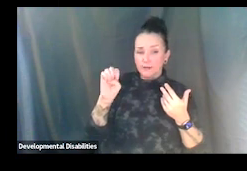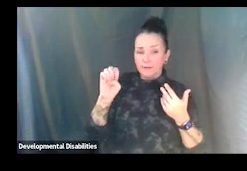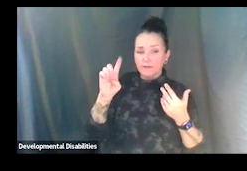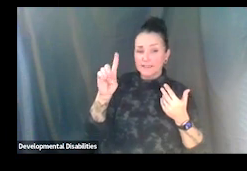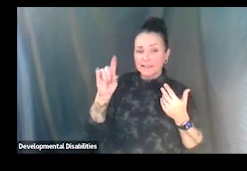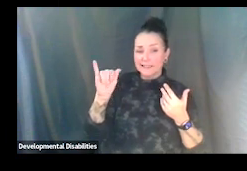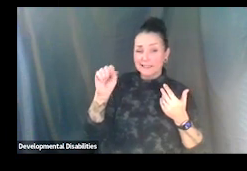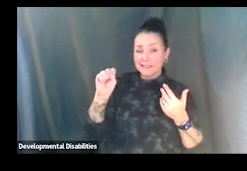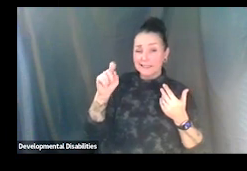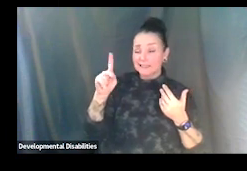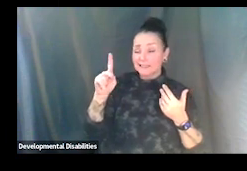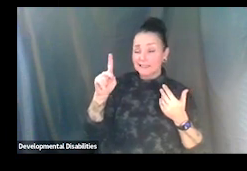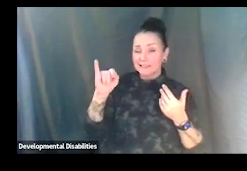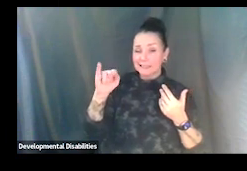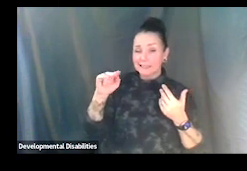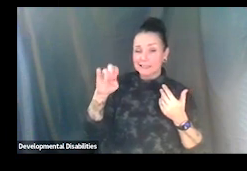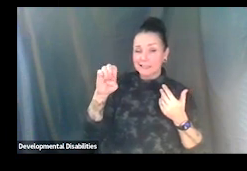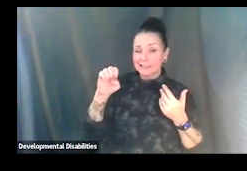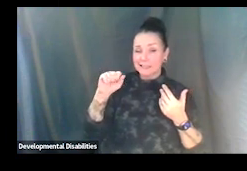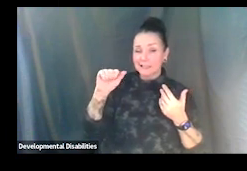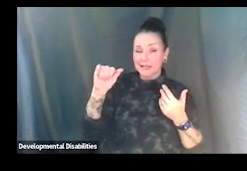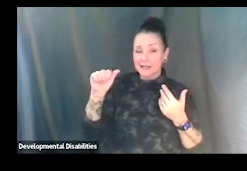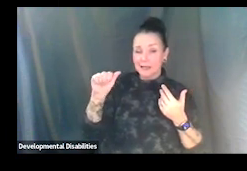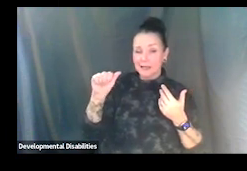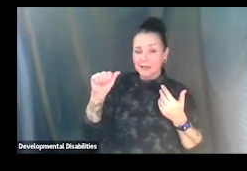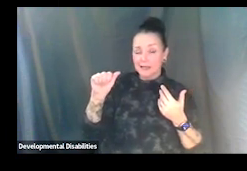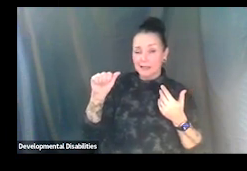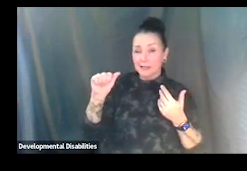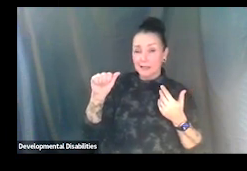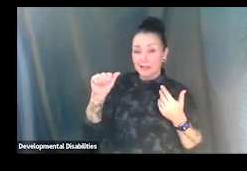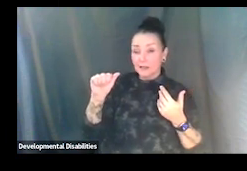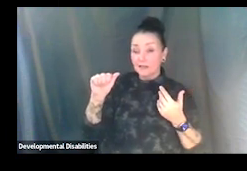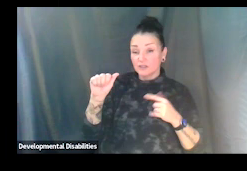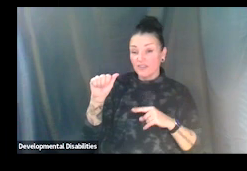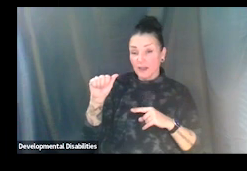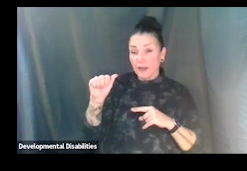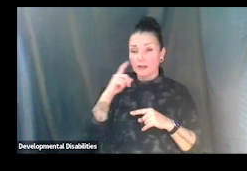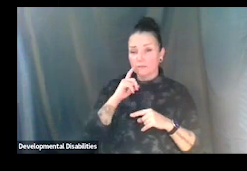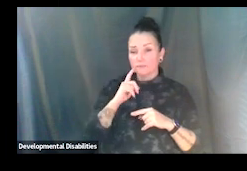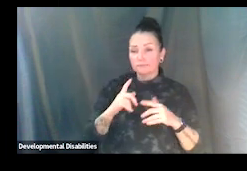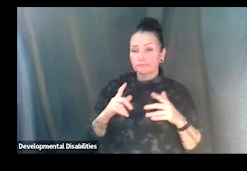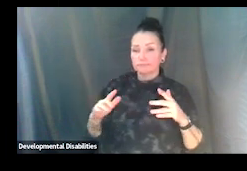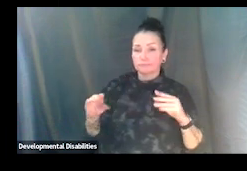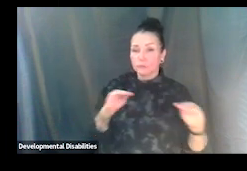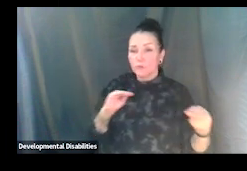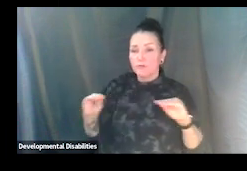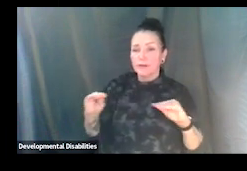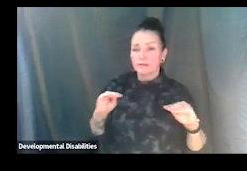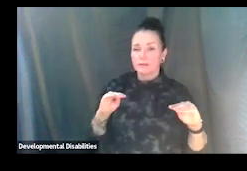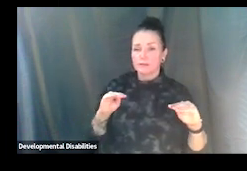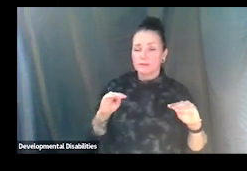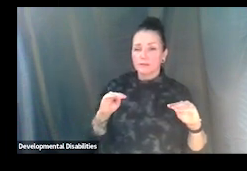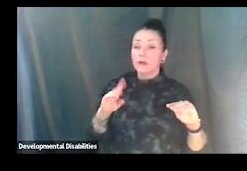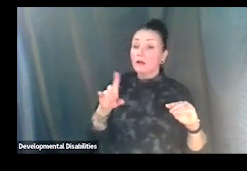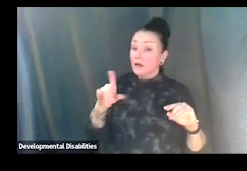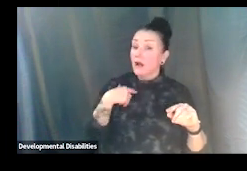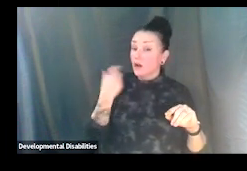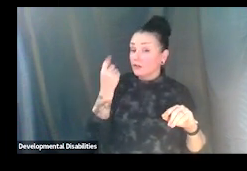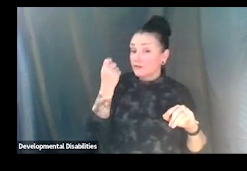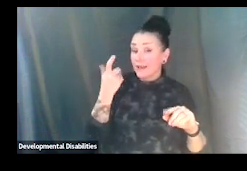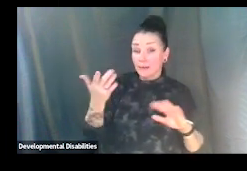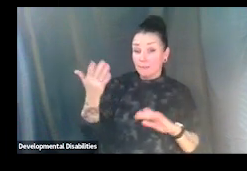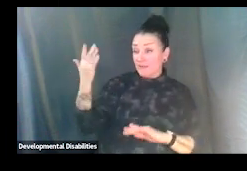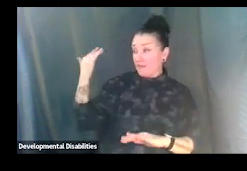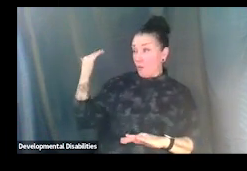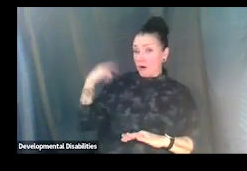use far lower doses of these medicines than we used to. When I started my residency in '93, risperidone had just been approved for